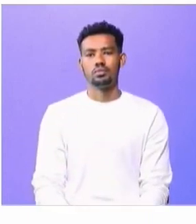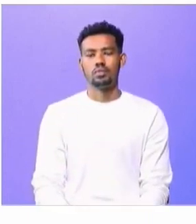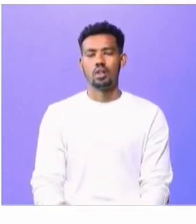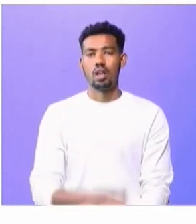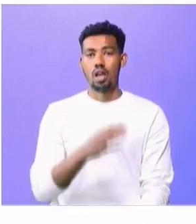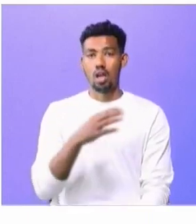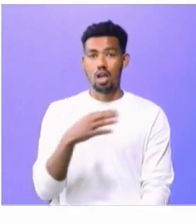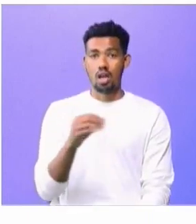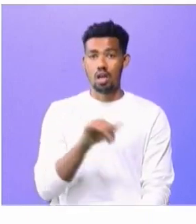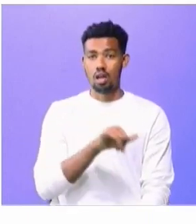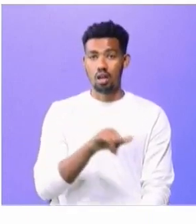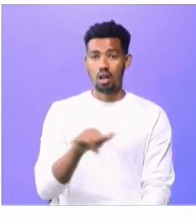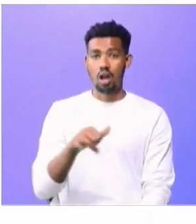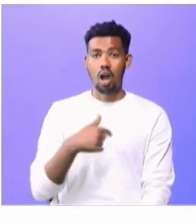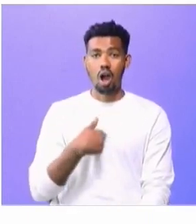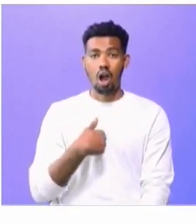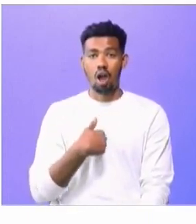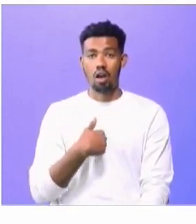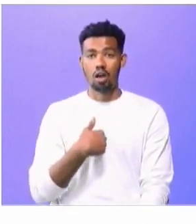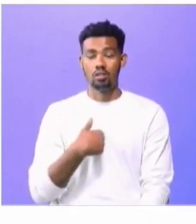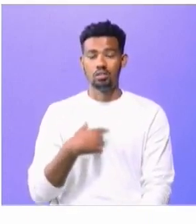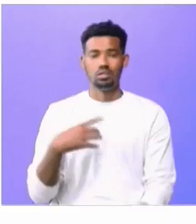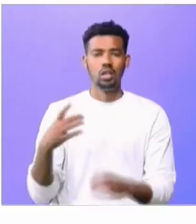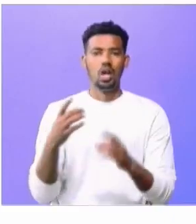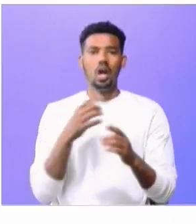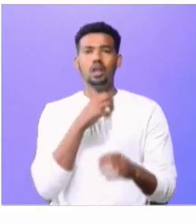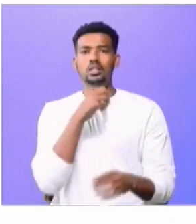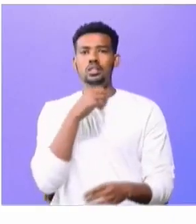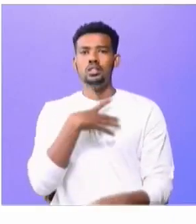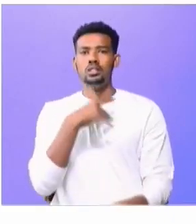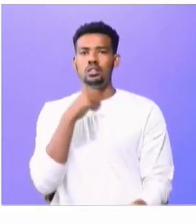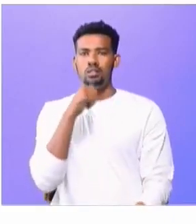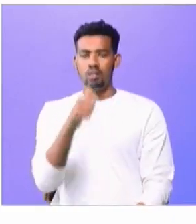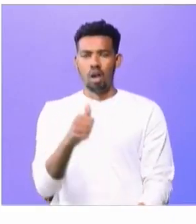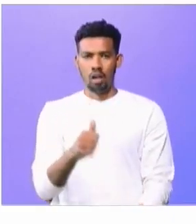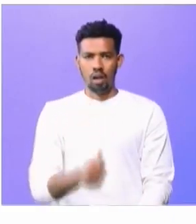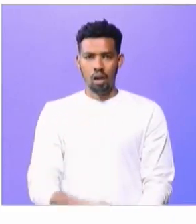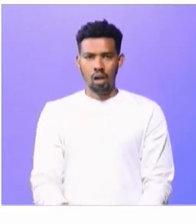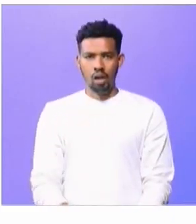and also I dislike.